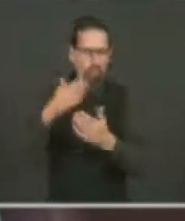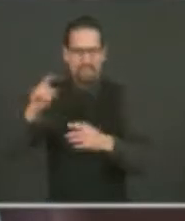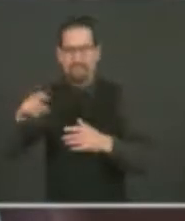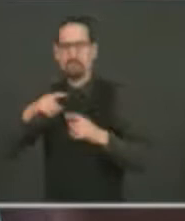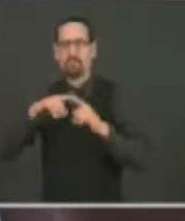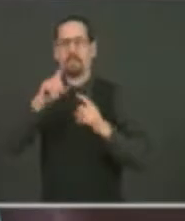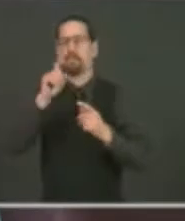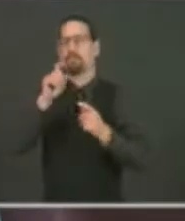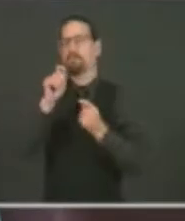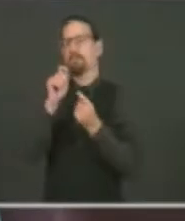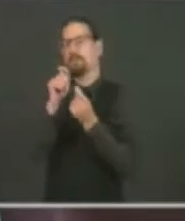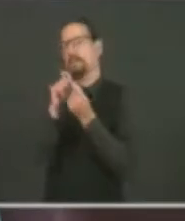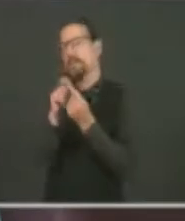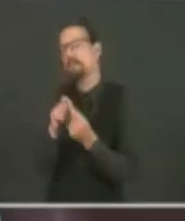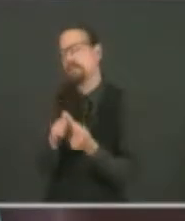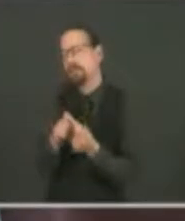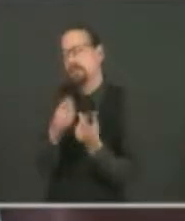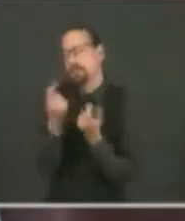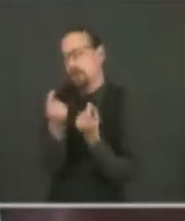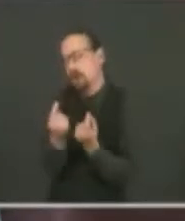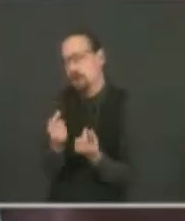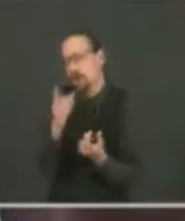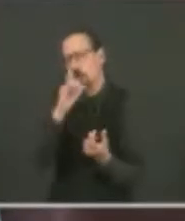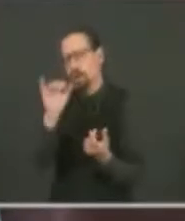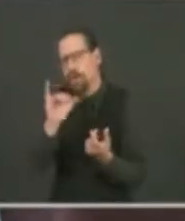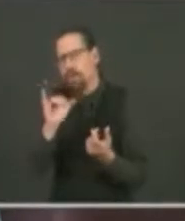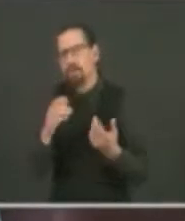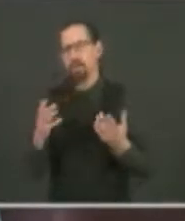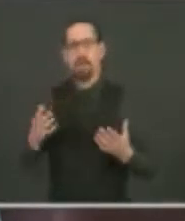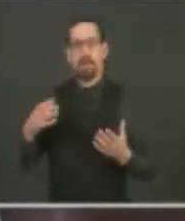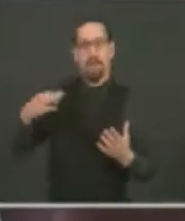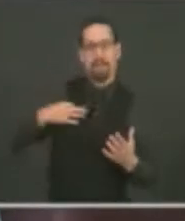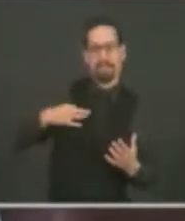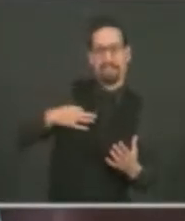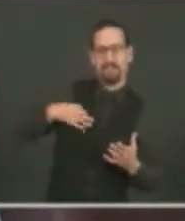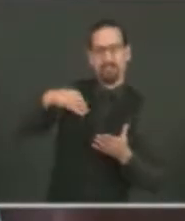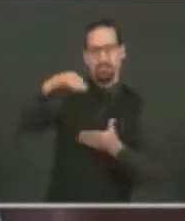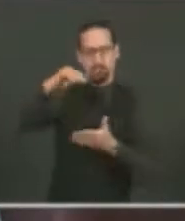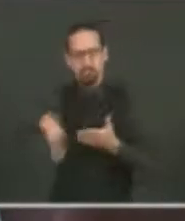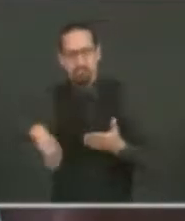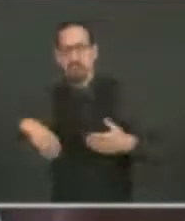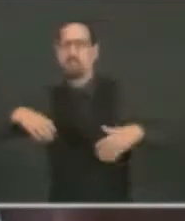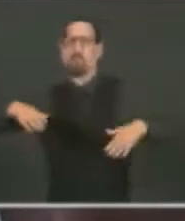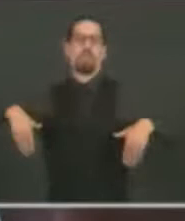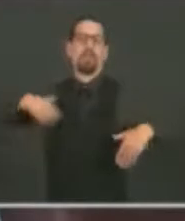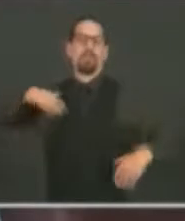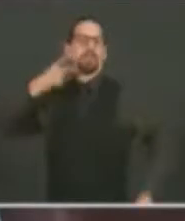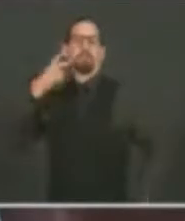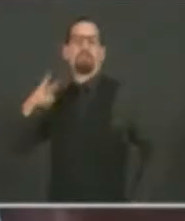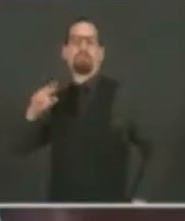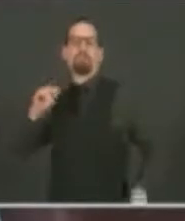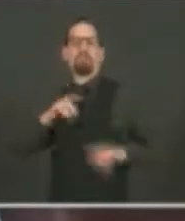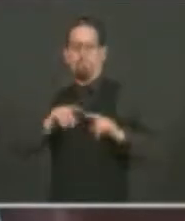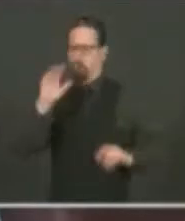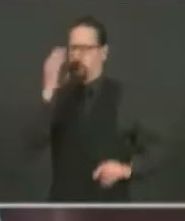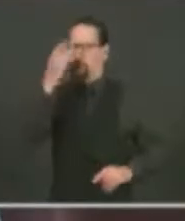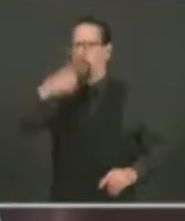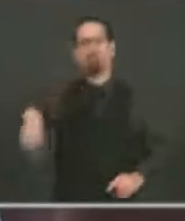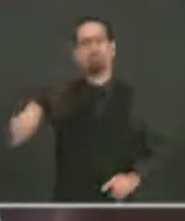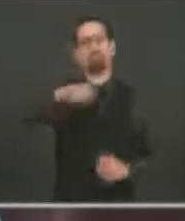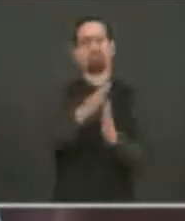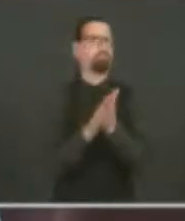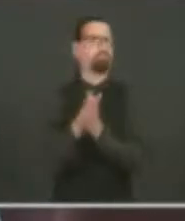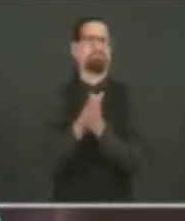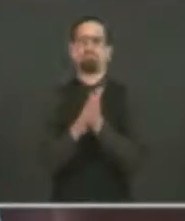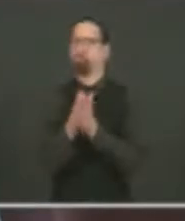is in terms of have they started with the applications. But I know there's a lot of interest. Like yeah, absolutely. There's a lot of